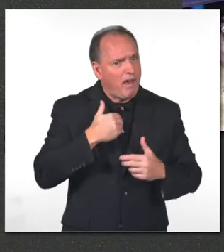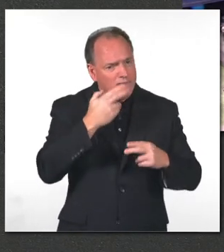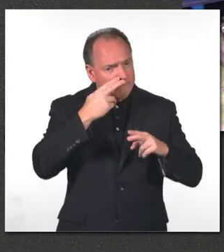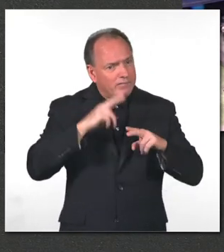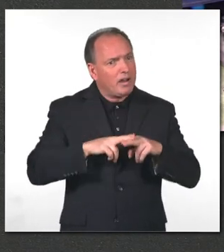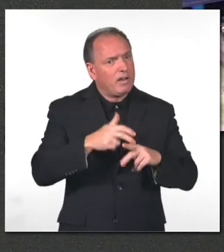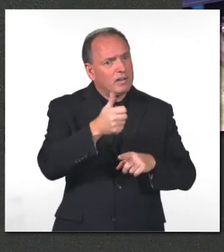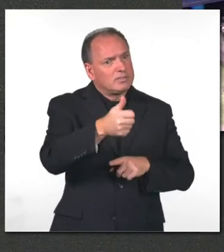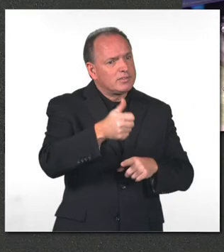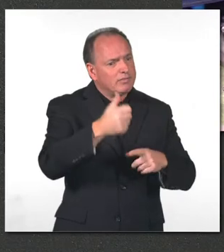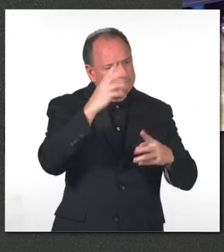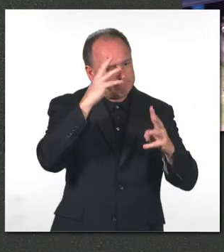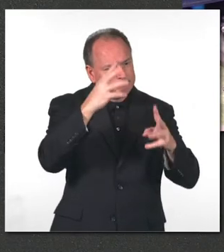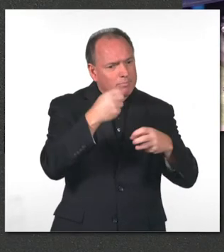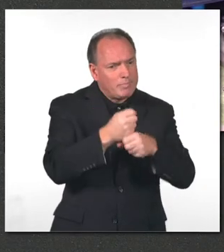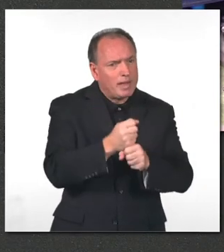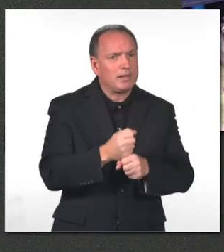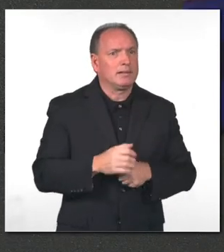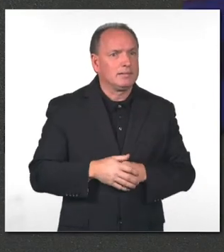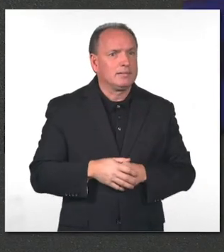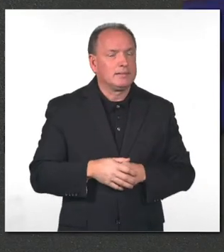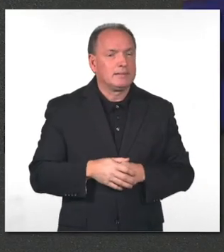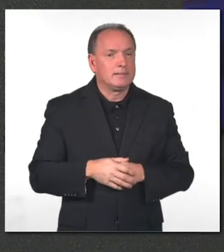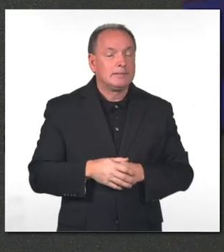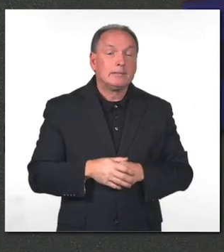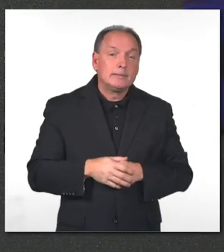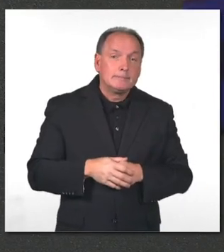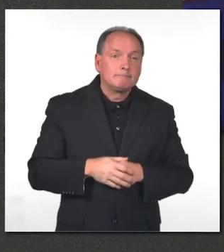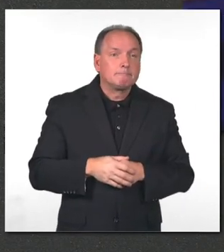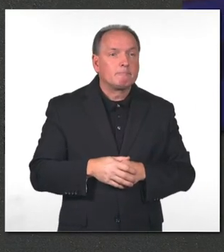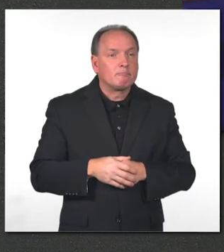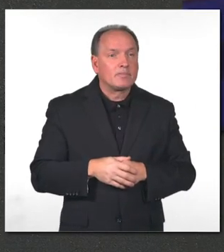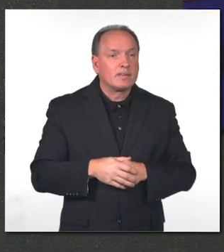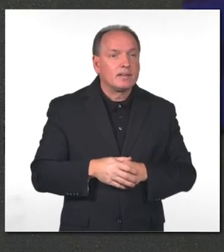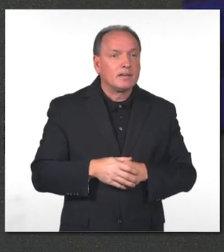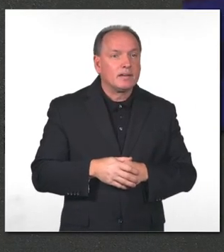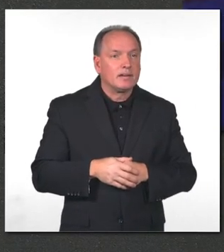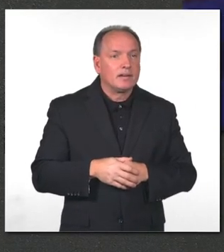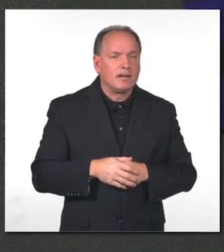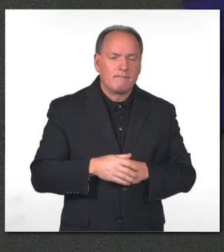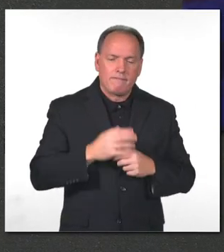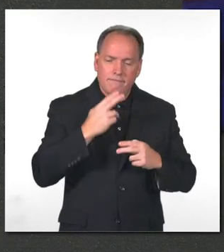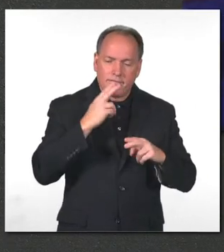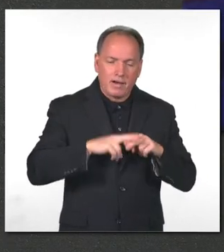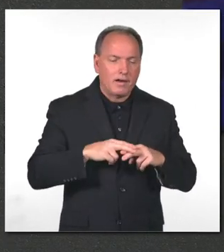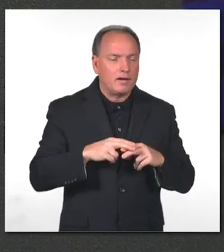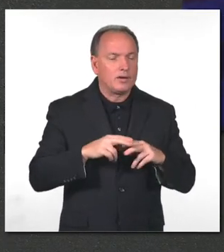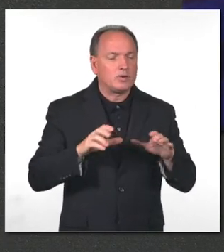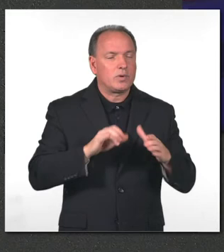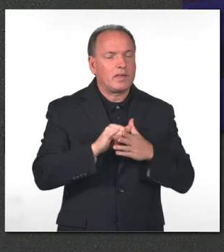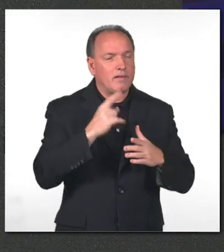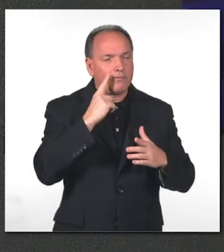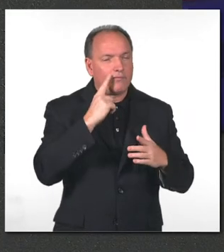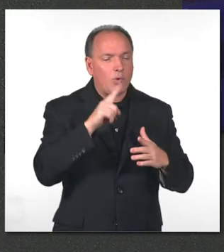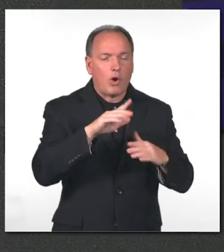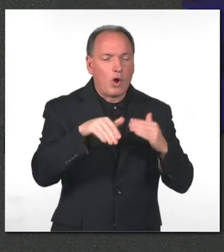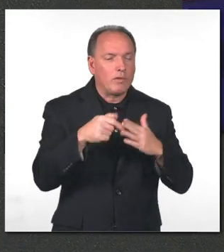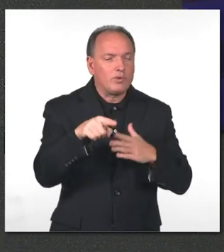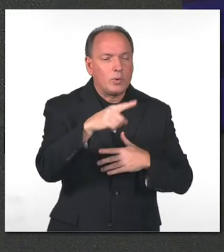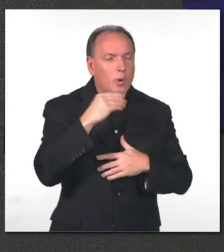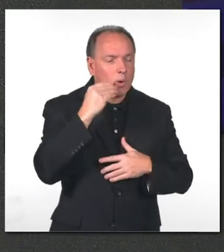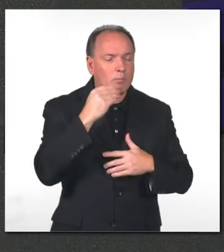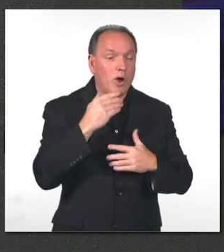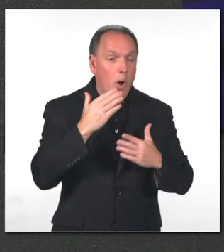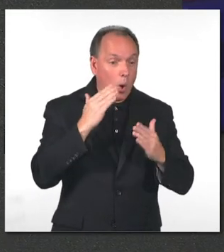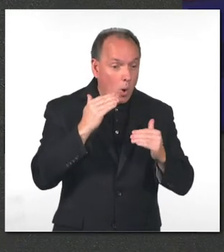your snow bunny and snow bunny family. Well, it was sure fun making that snow bunny craft for all of you at home. I hope